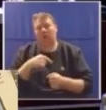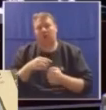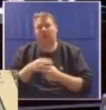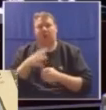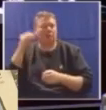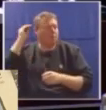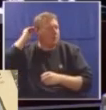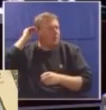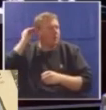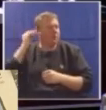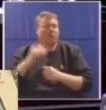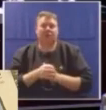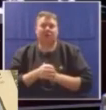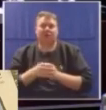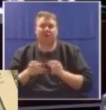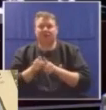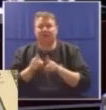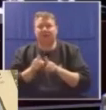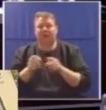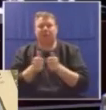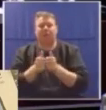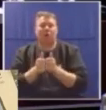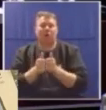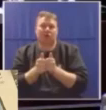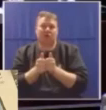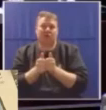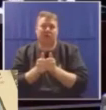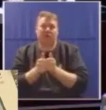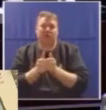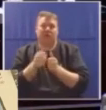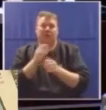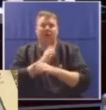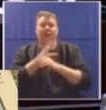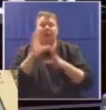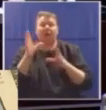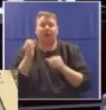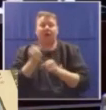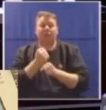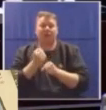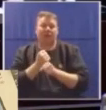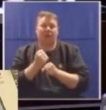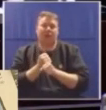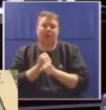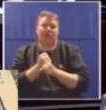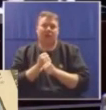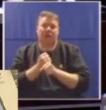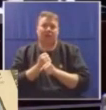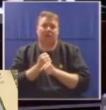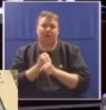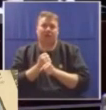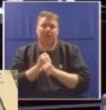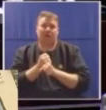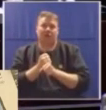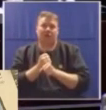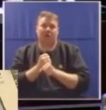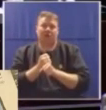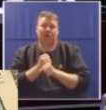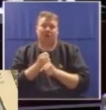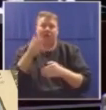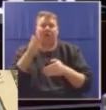And even those partners, we are making it very clear to them that in the end, the